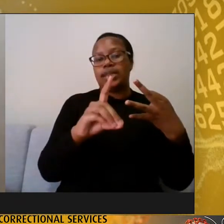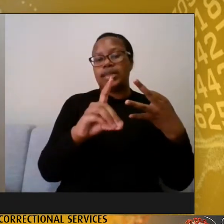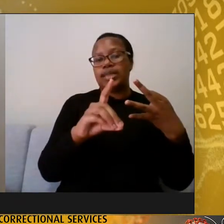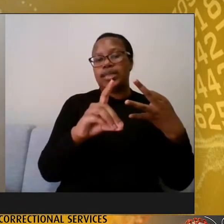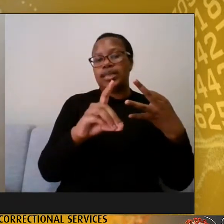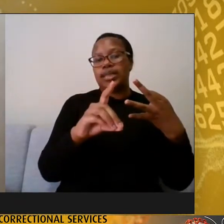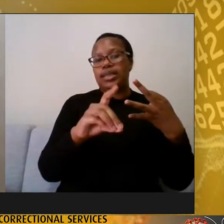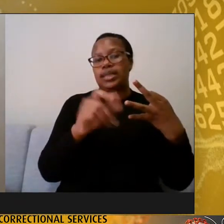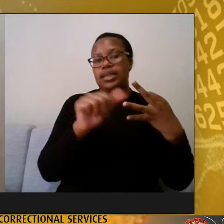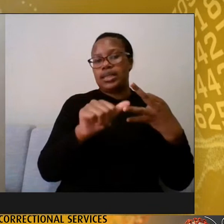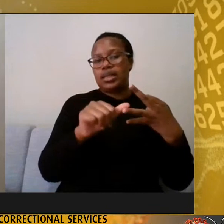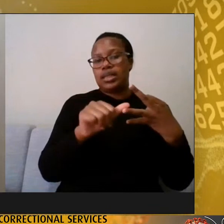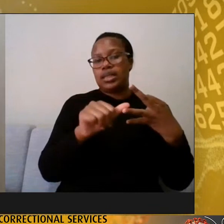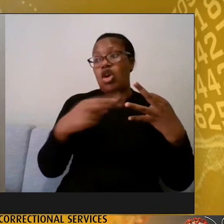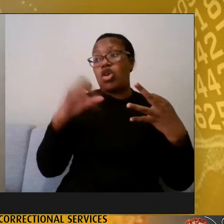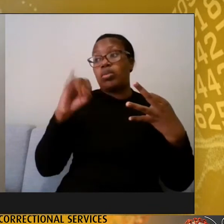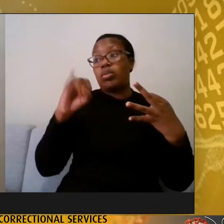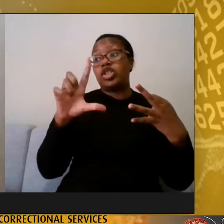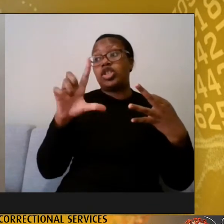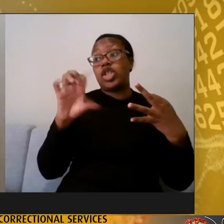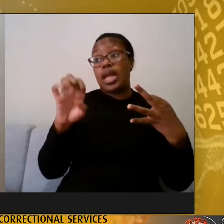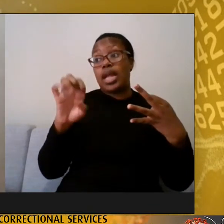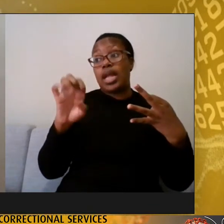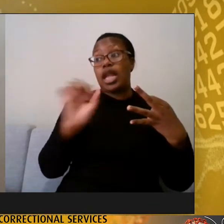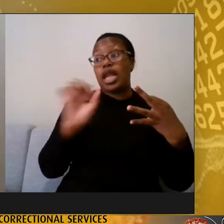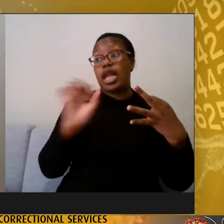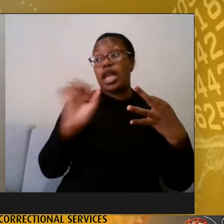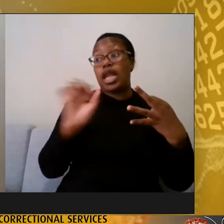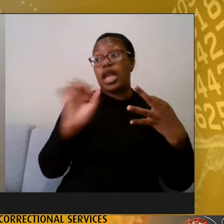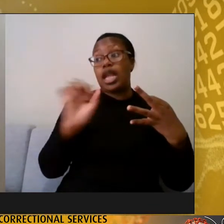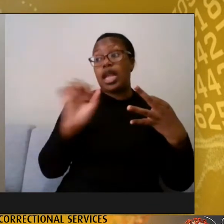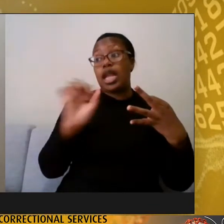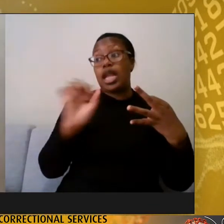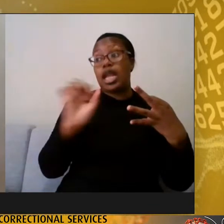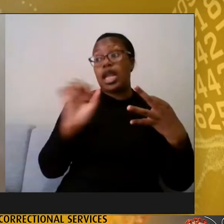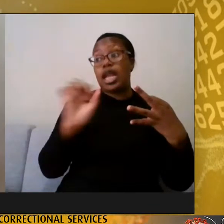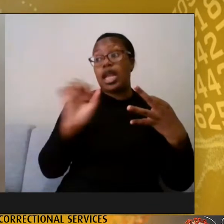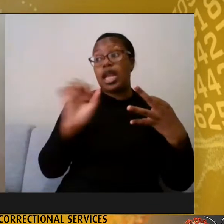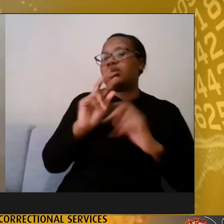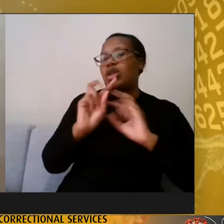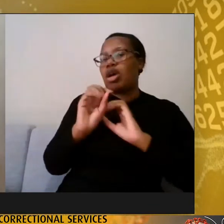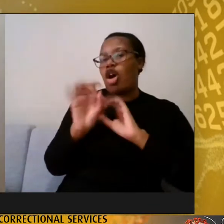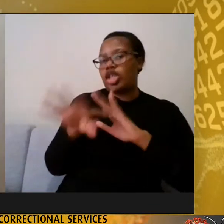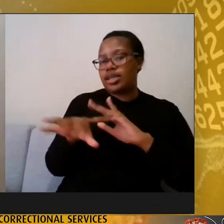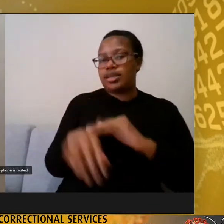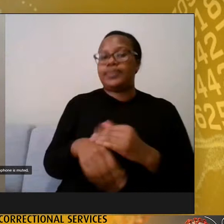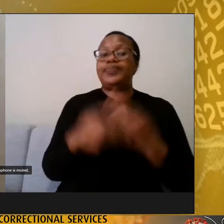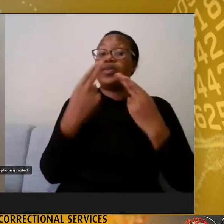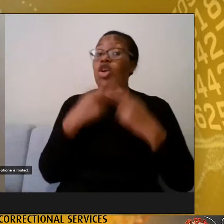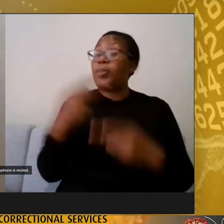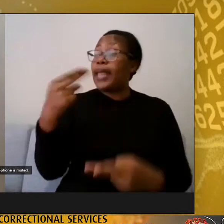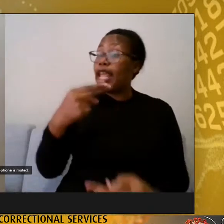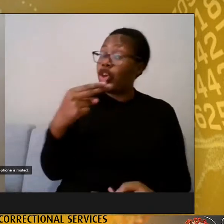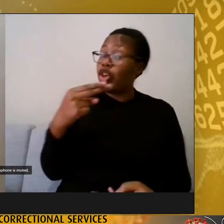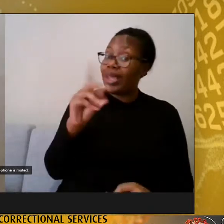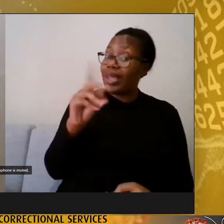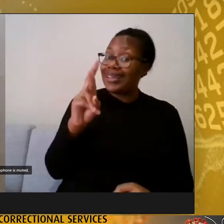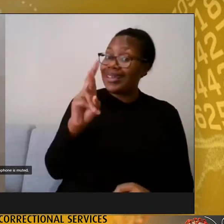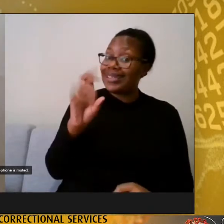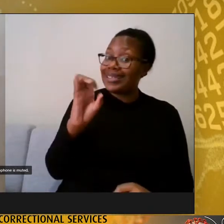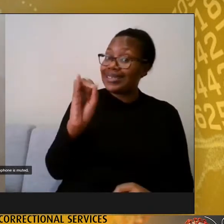Honourable Masegejele's question still remains unanswered. Honourable Hendricks.